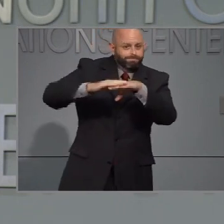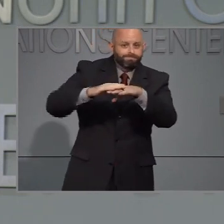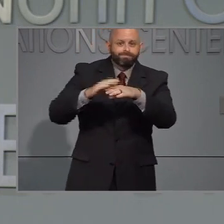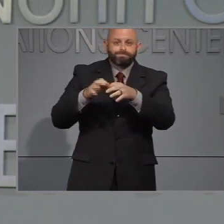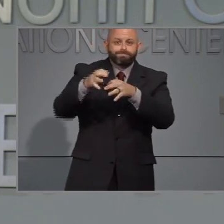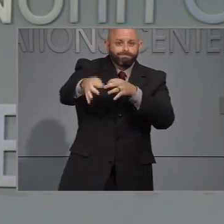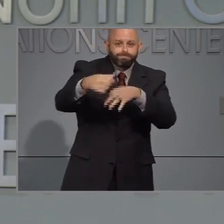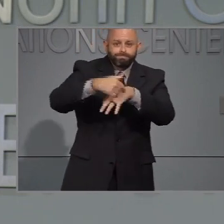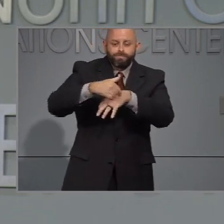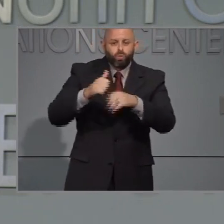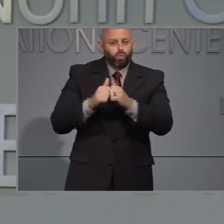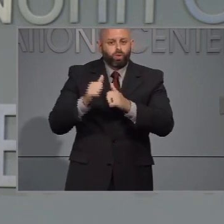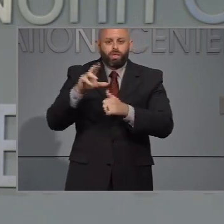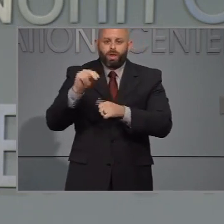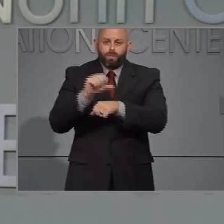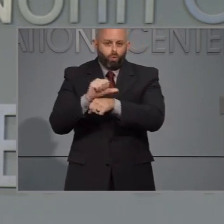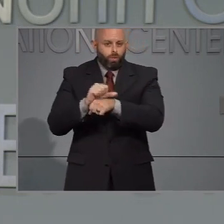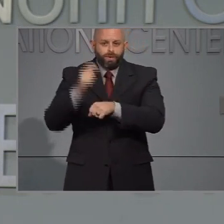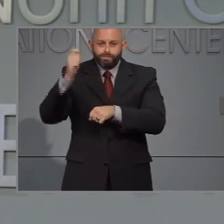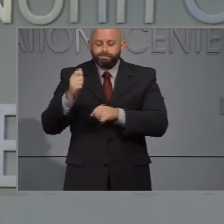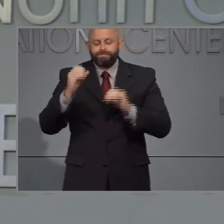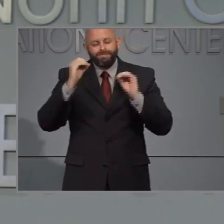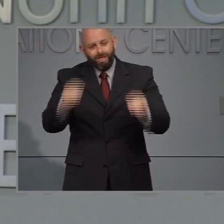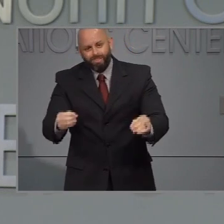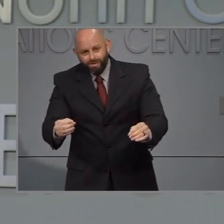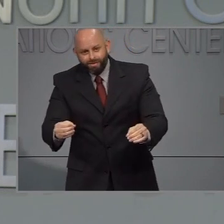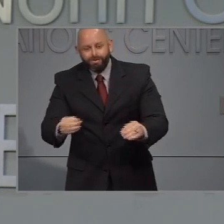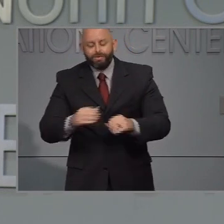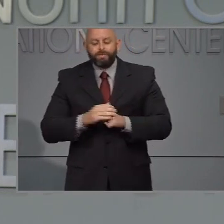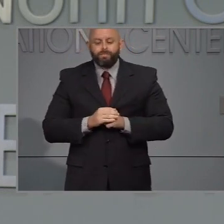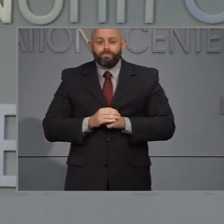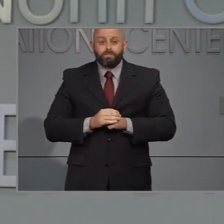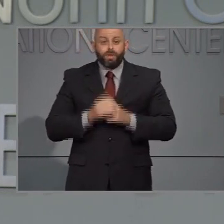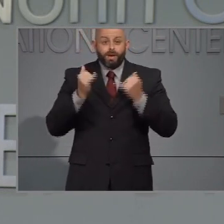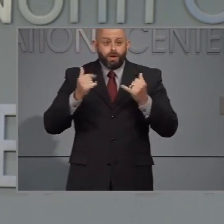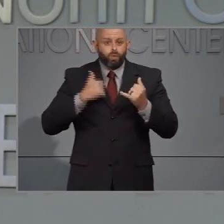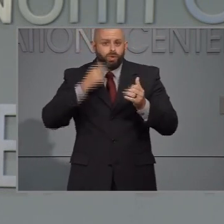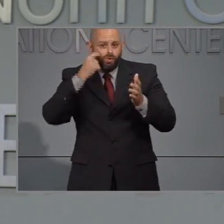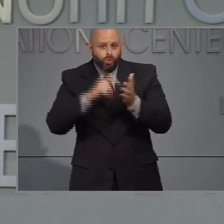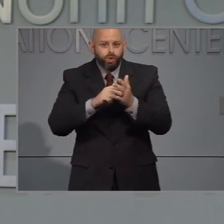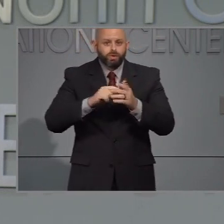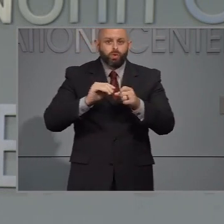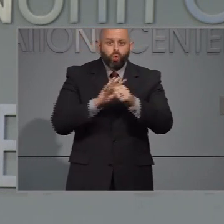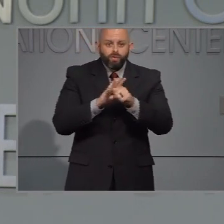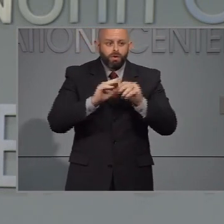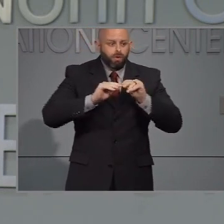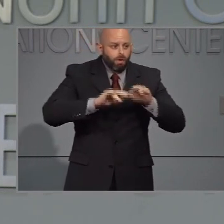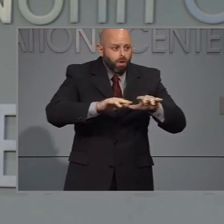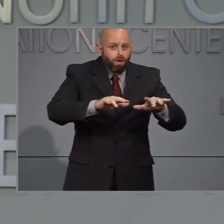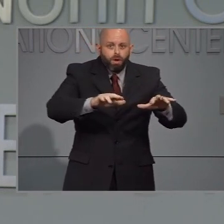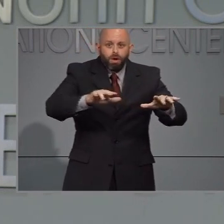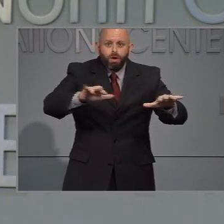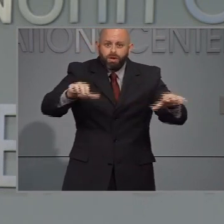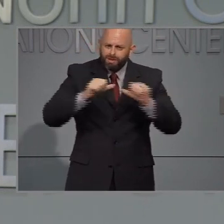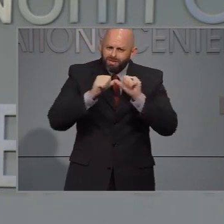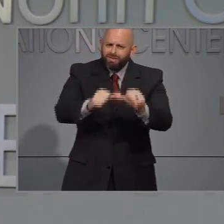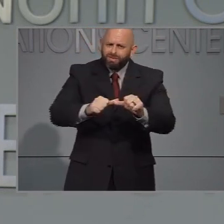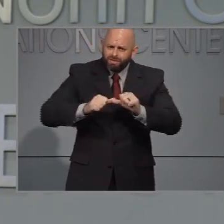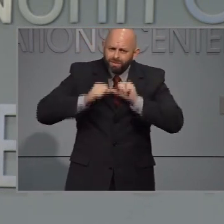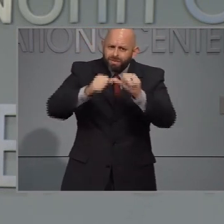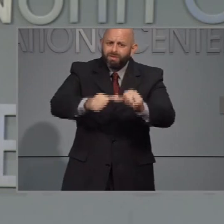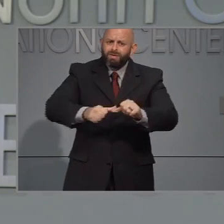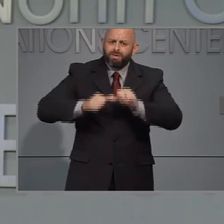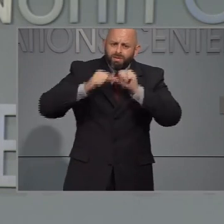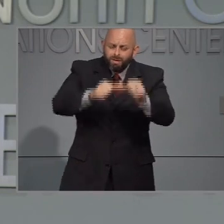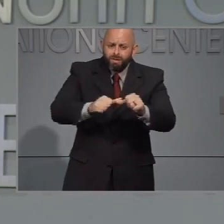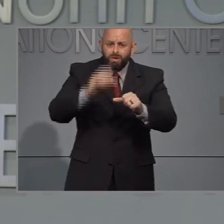raging across the country, now that we see that people are going to be out of work for a longer period